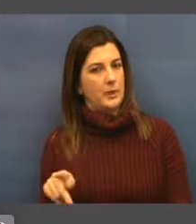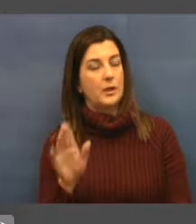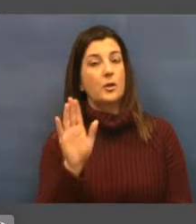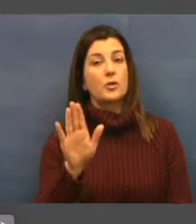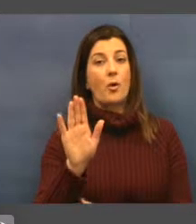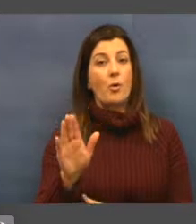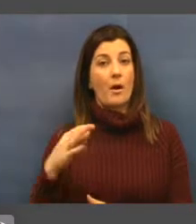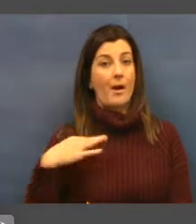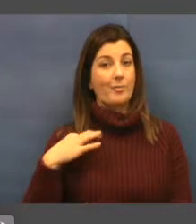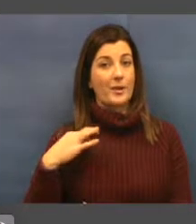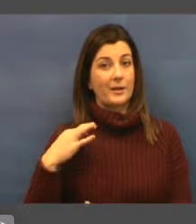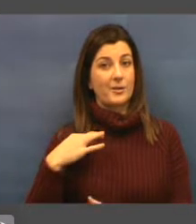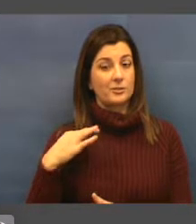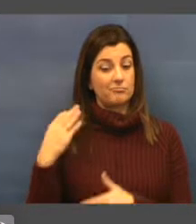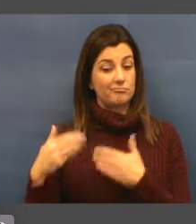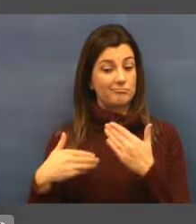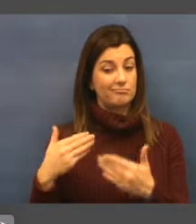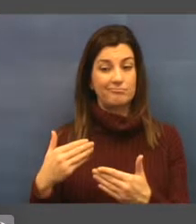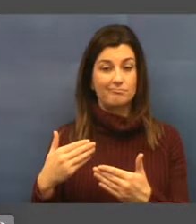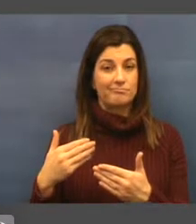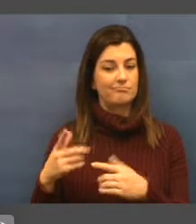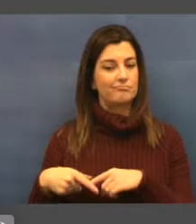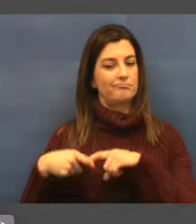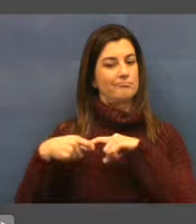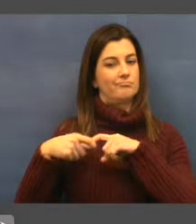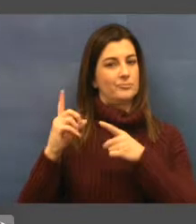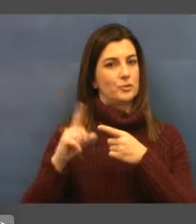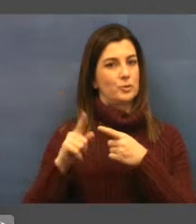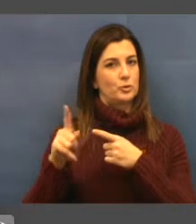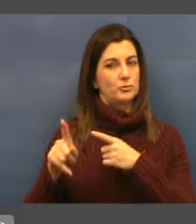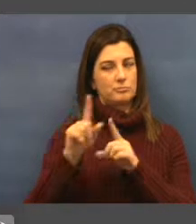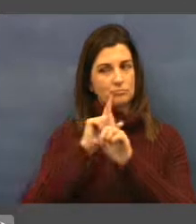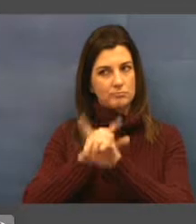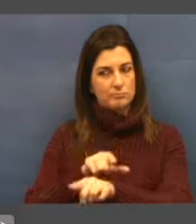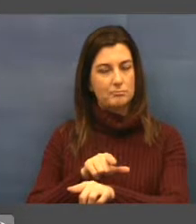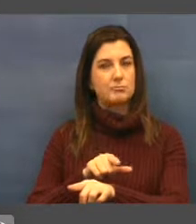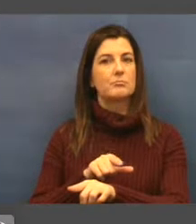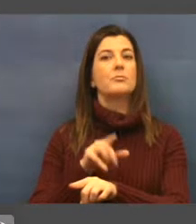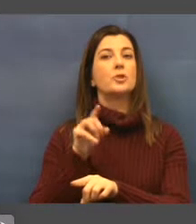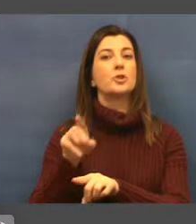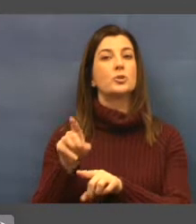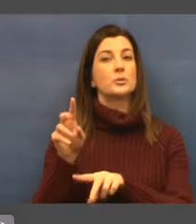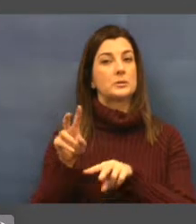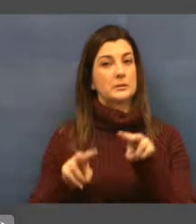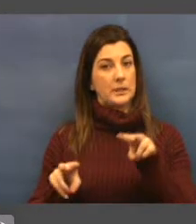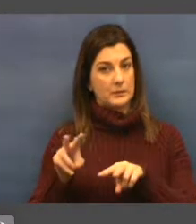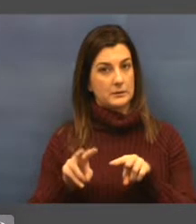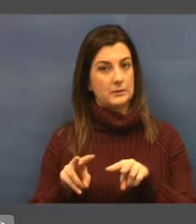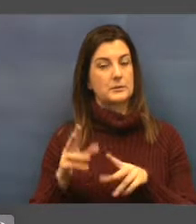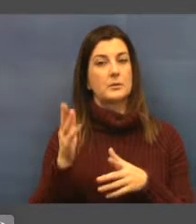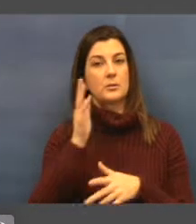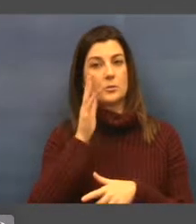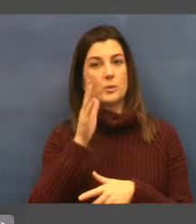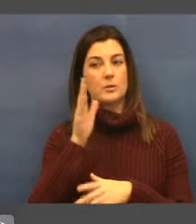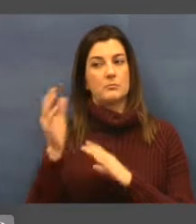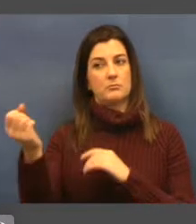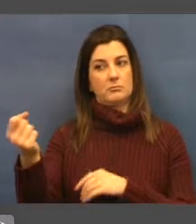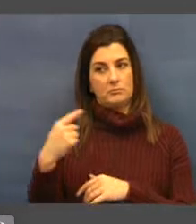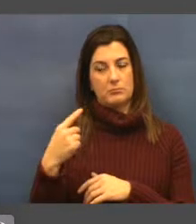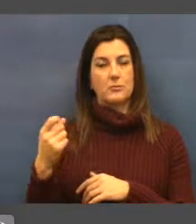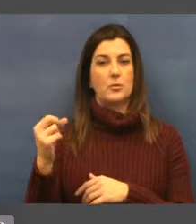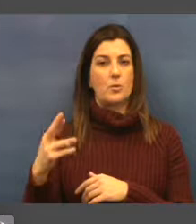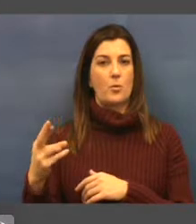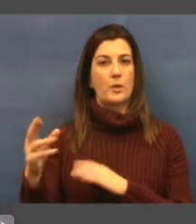move forward without that additional information. Once you've been assessed, you will be notified via text or email